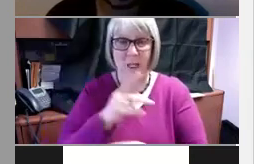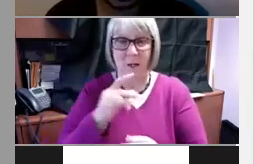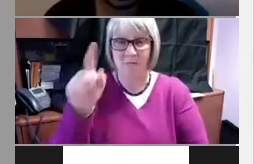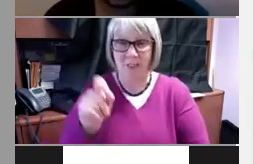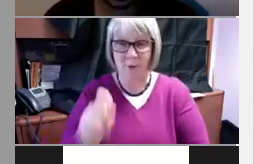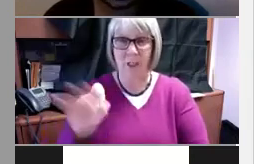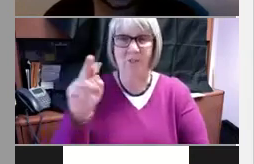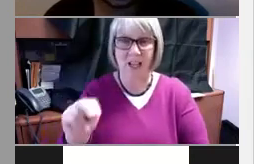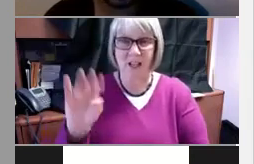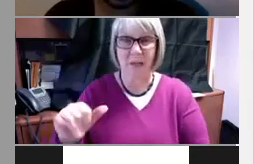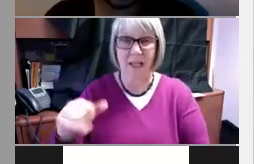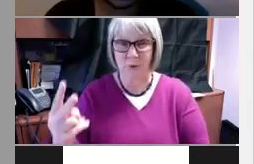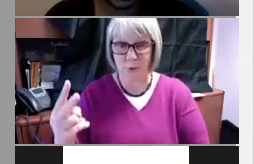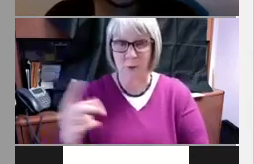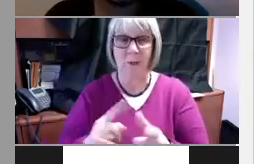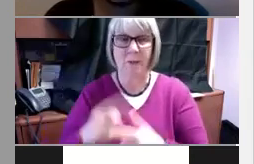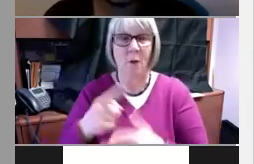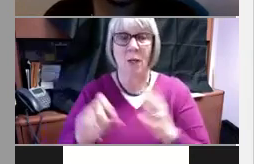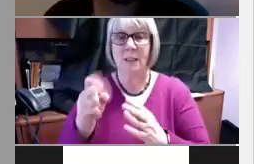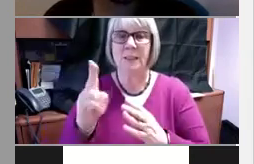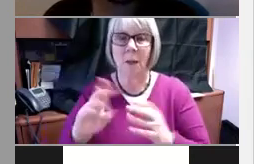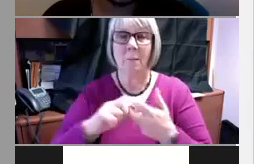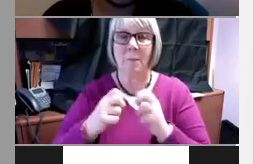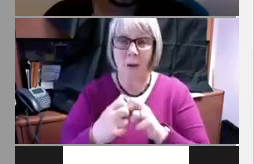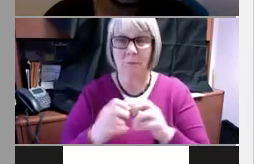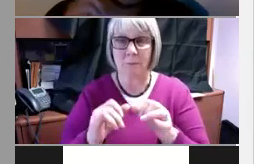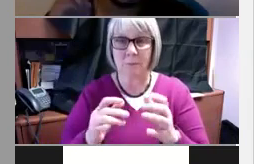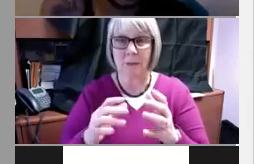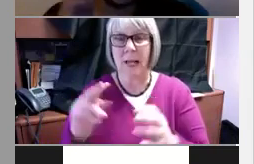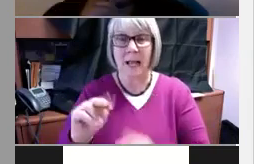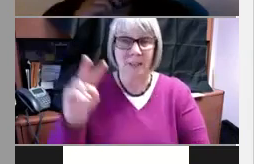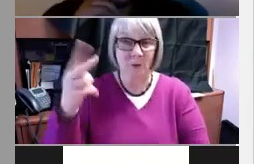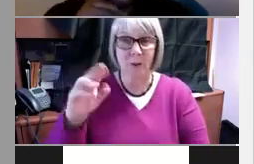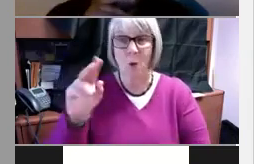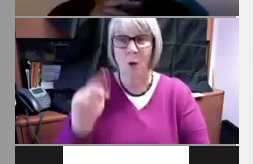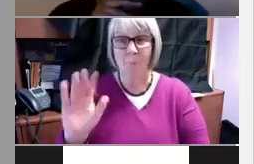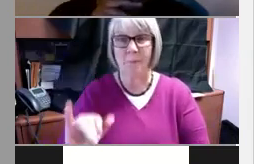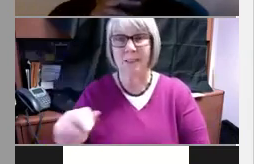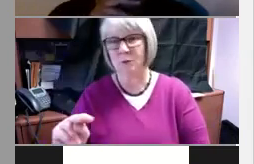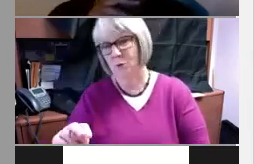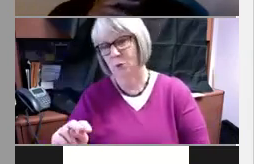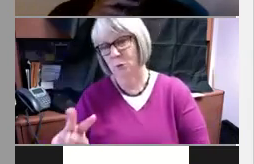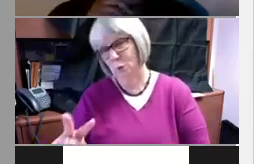by 2, then what is the subproblem size? Is it n squared or is it n by 2?